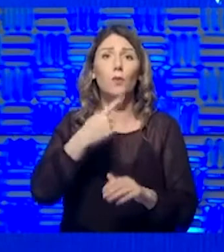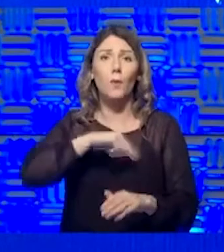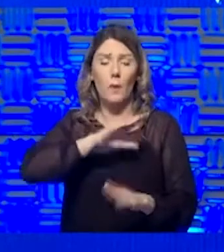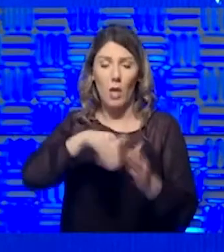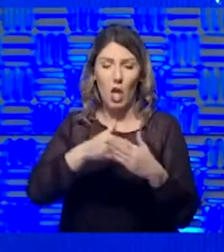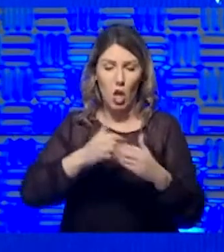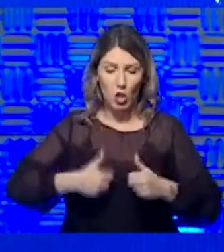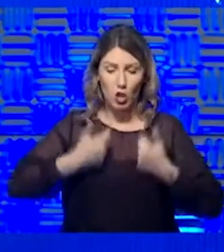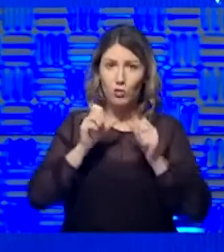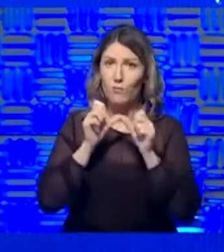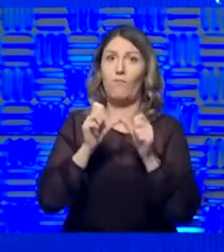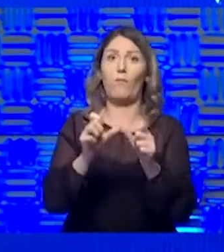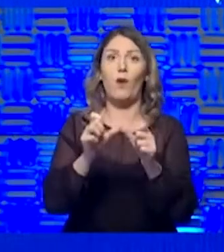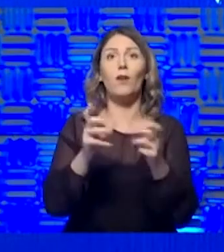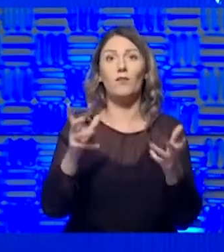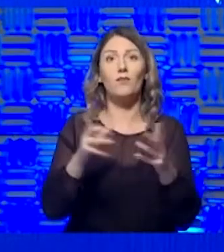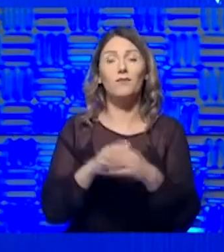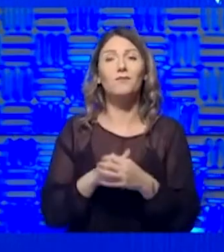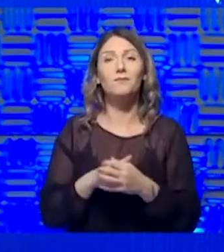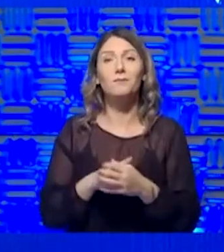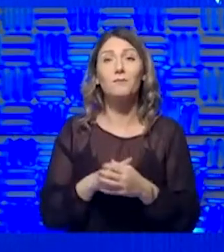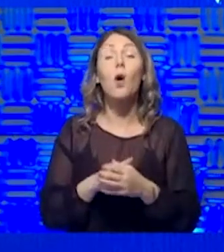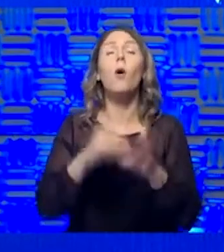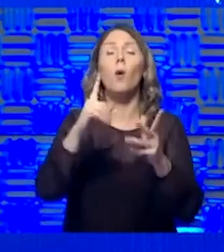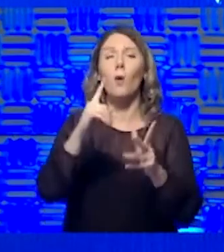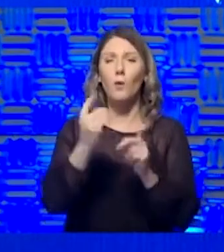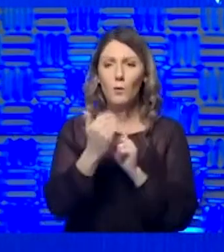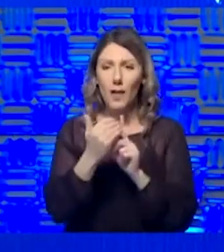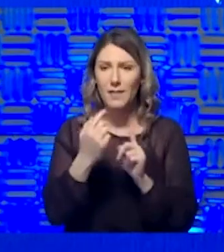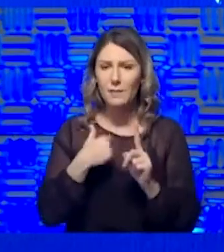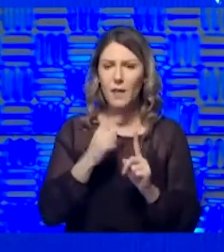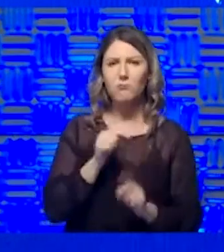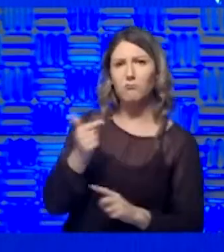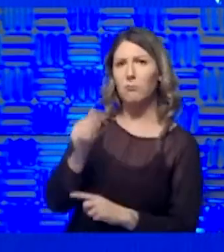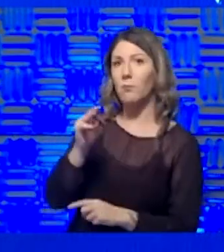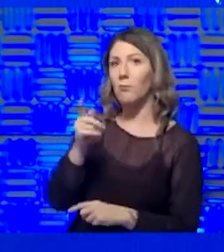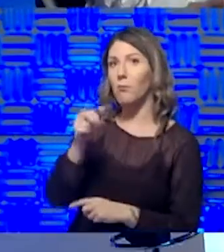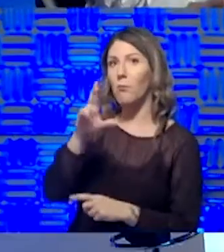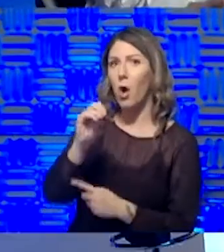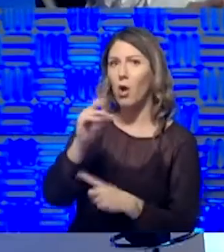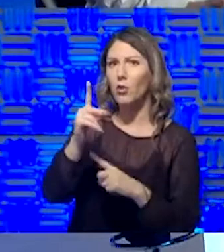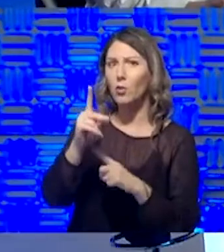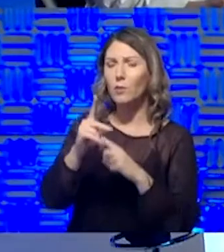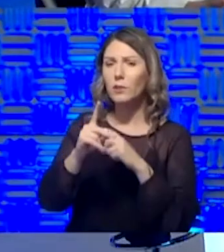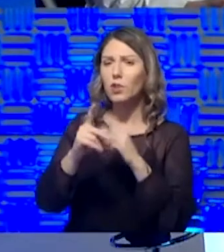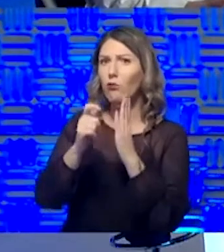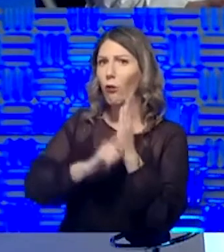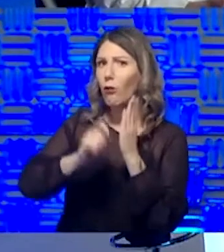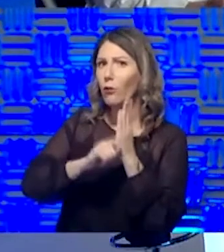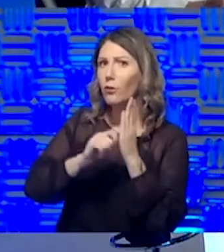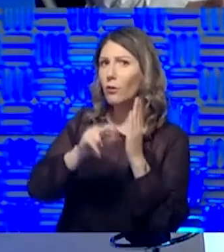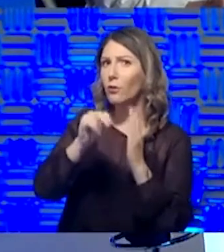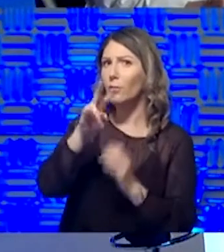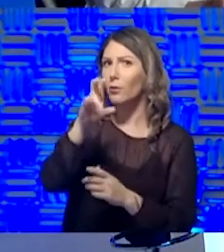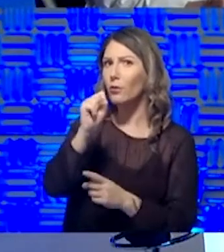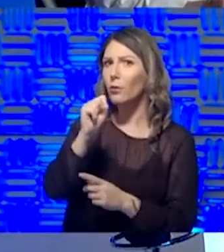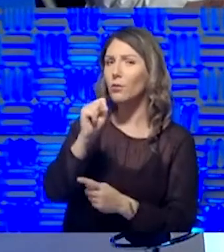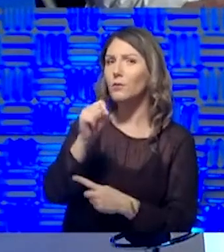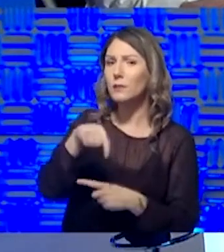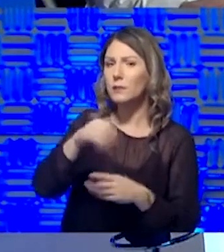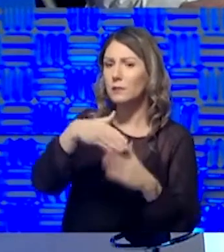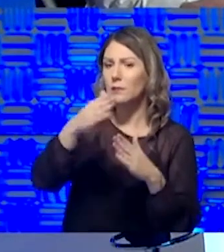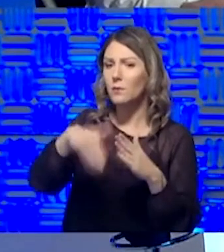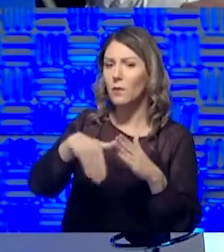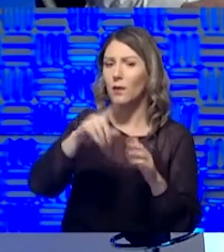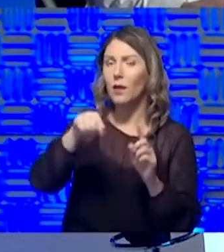and that'll lift all boats. Which reminds me, I want to turn to Mario. There was an article that came out, some news that came out this weekend about lots